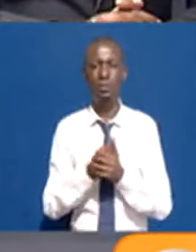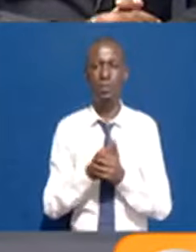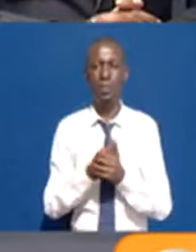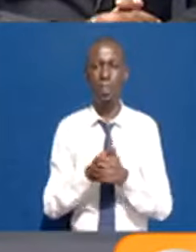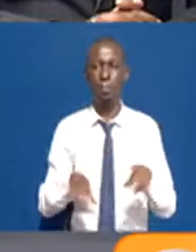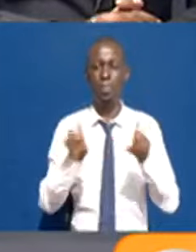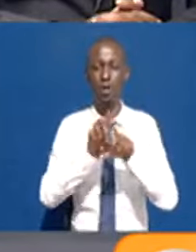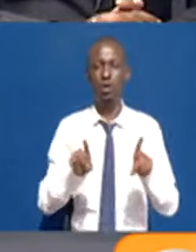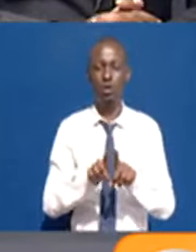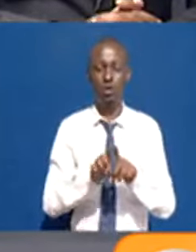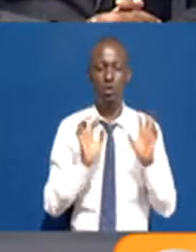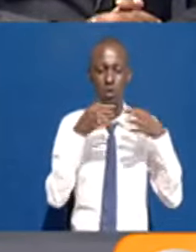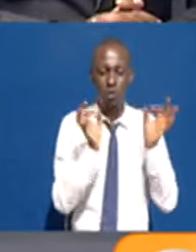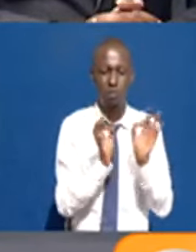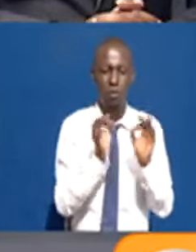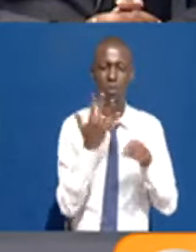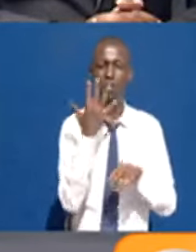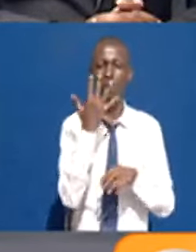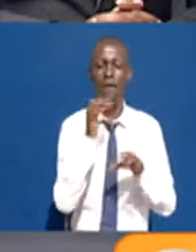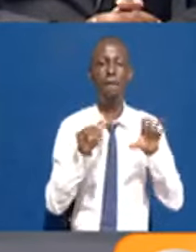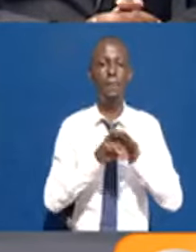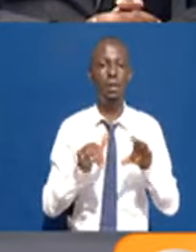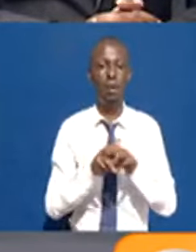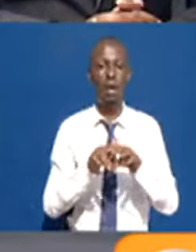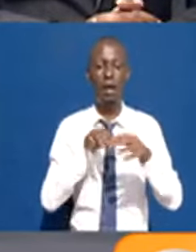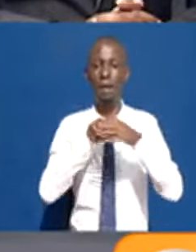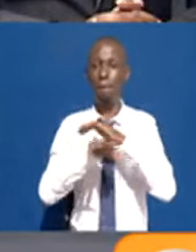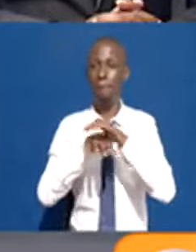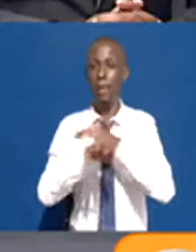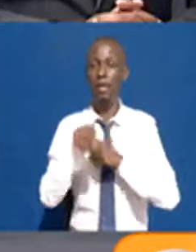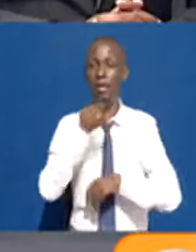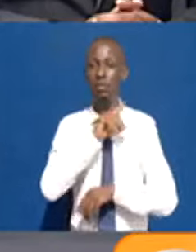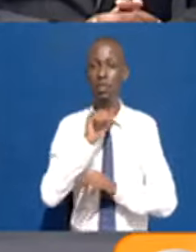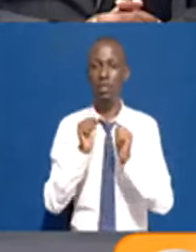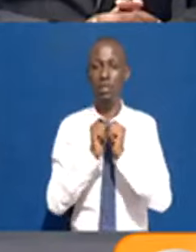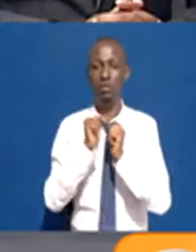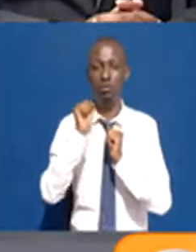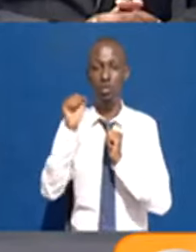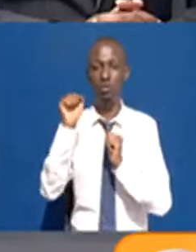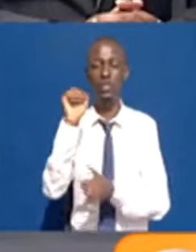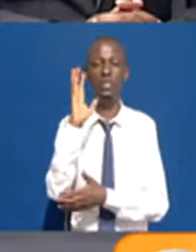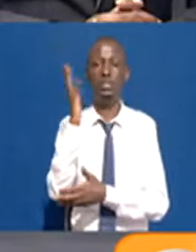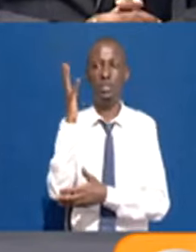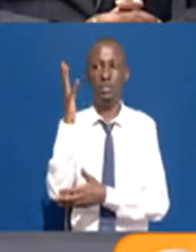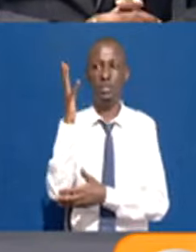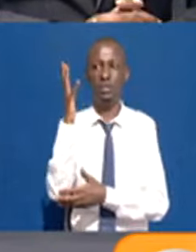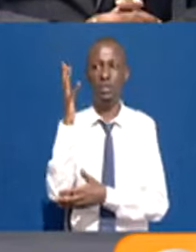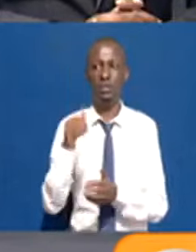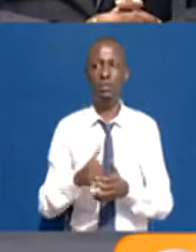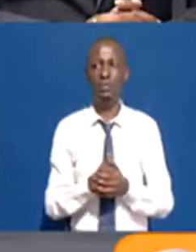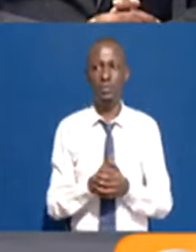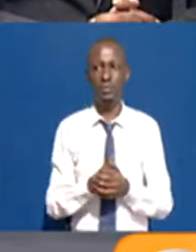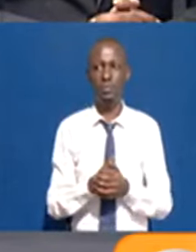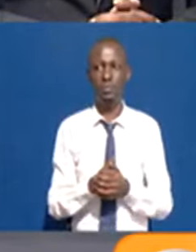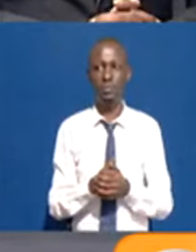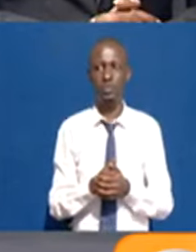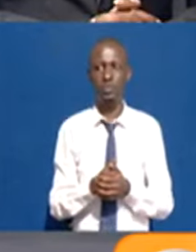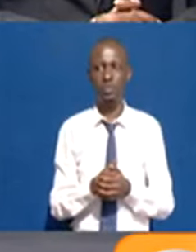a household of five, then it would mean that they planted at least 15 trees. He didn't stop